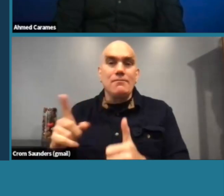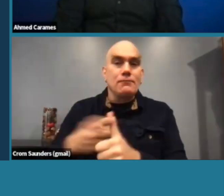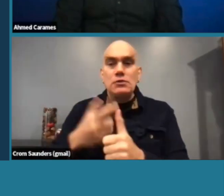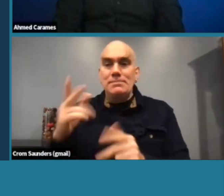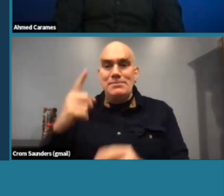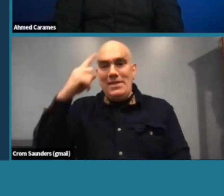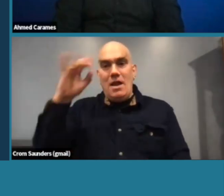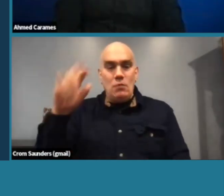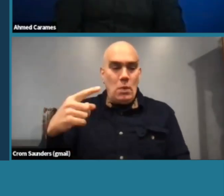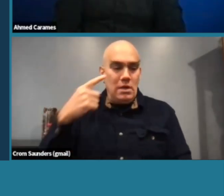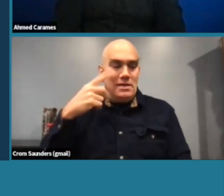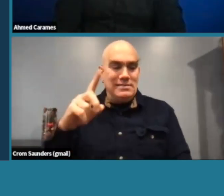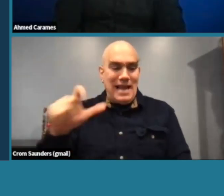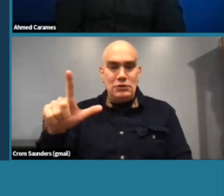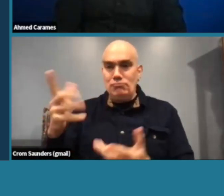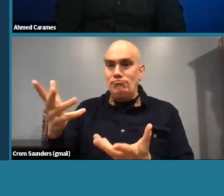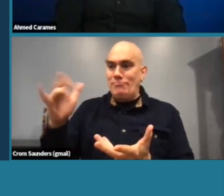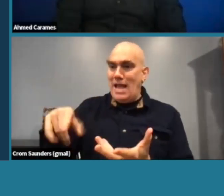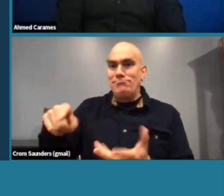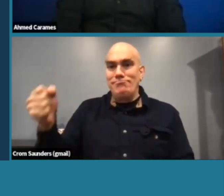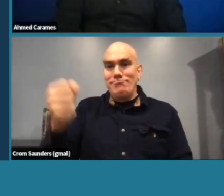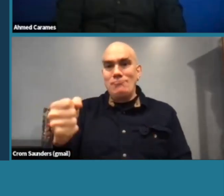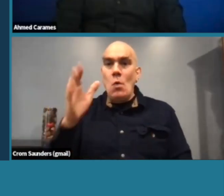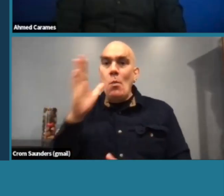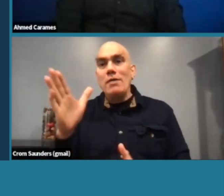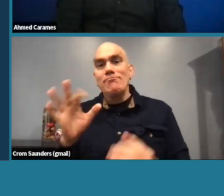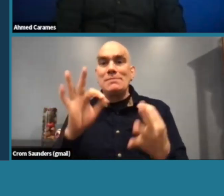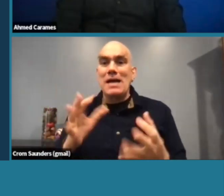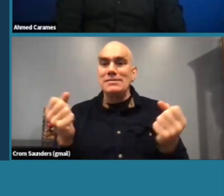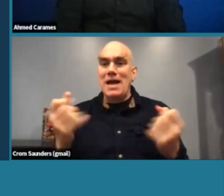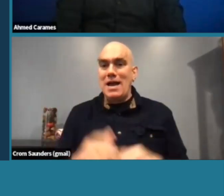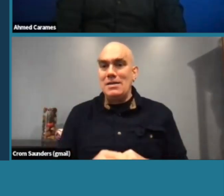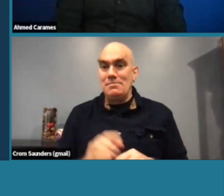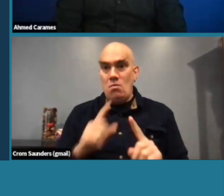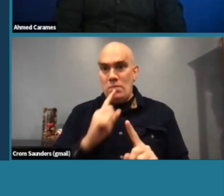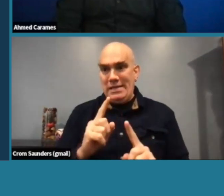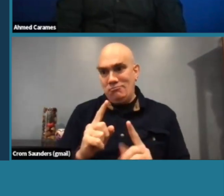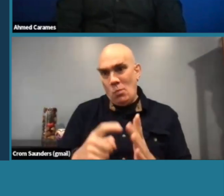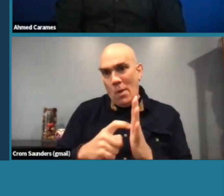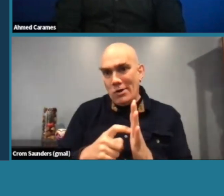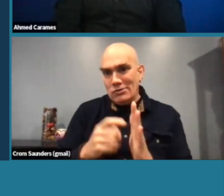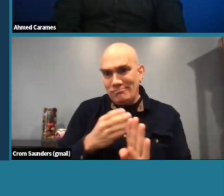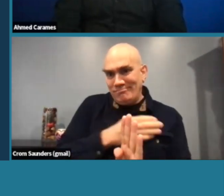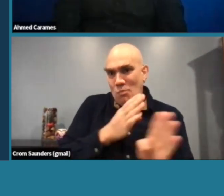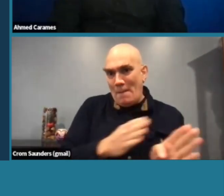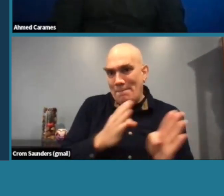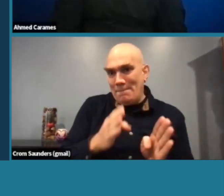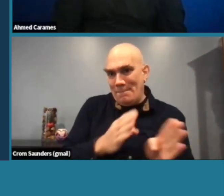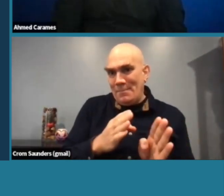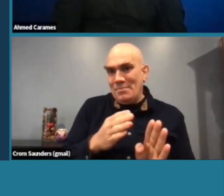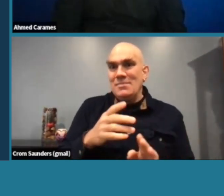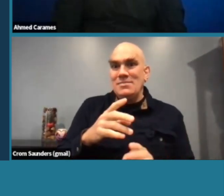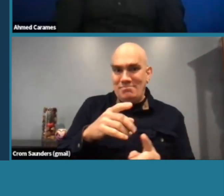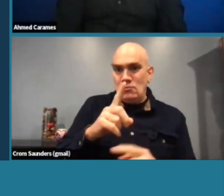A big part of this job is definitely consultation. And oftentimes when people think of a DASL, they think it's just somebody who provides feedback about